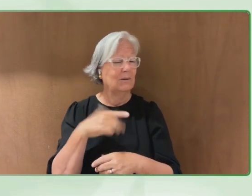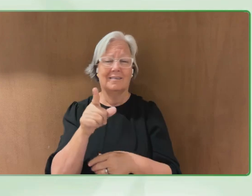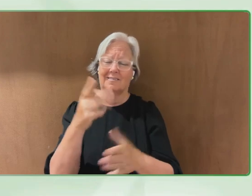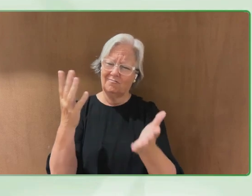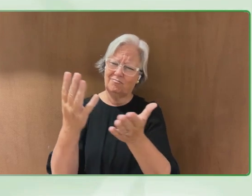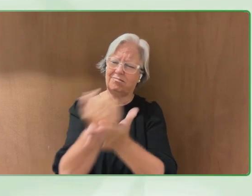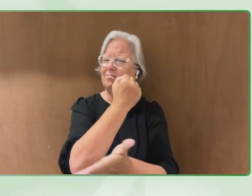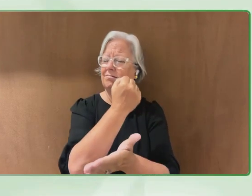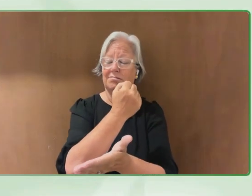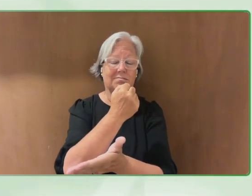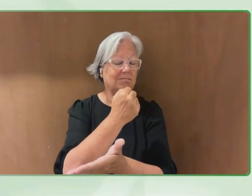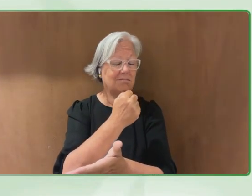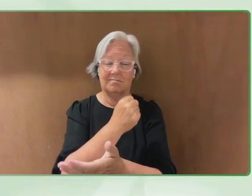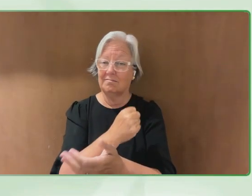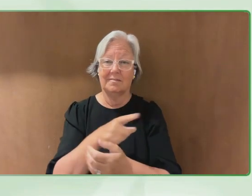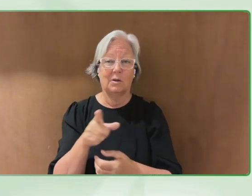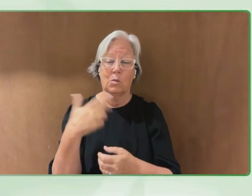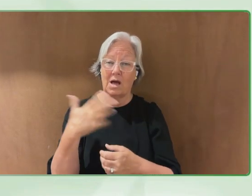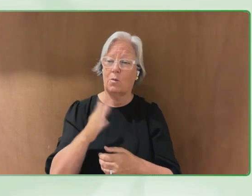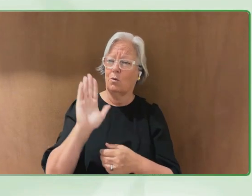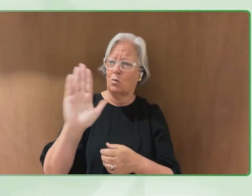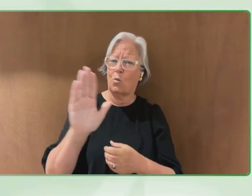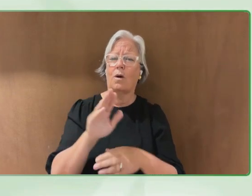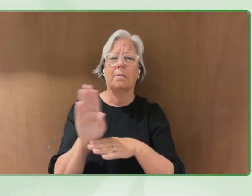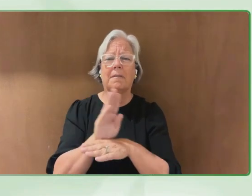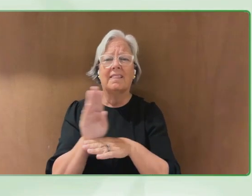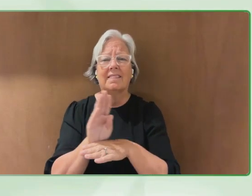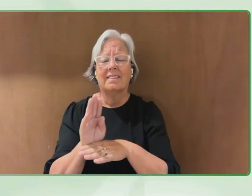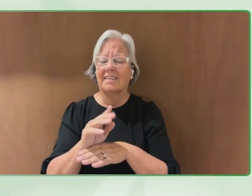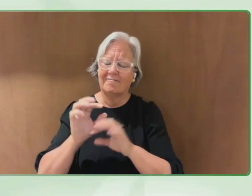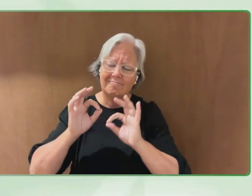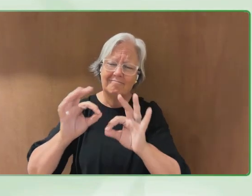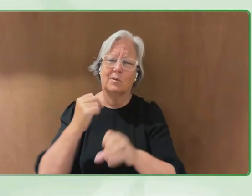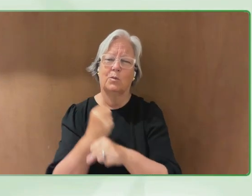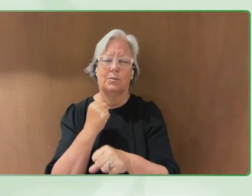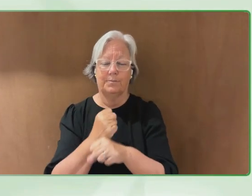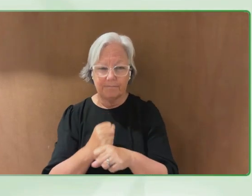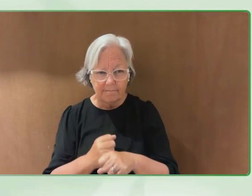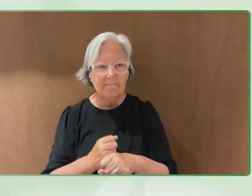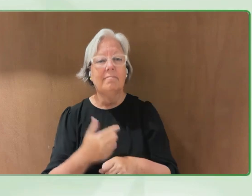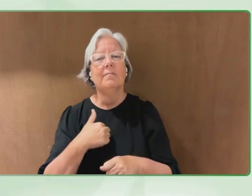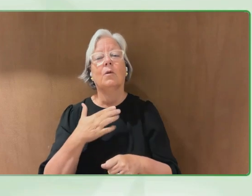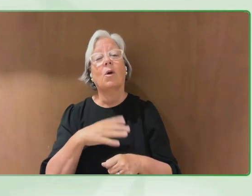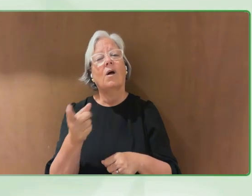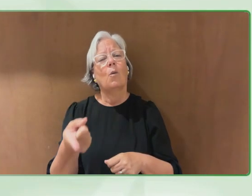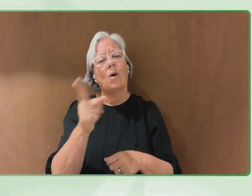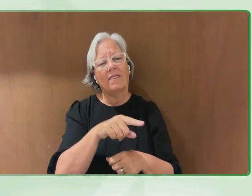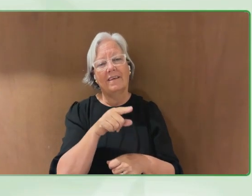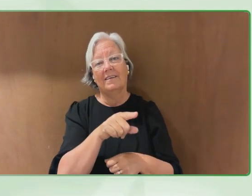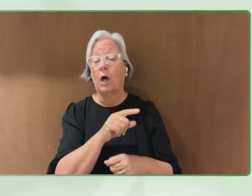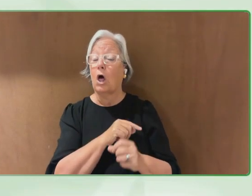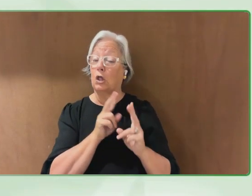3D. Absolutely amazing work. I would now like to turn to a couple of dear friends